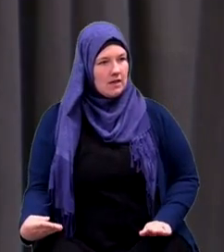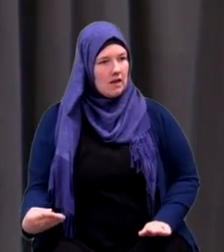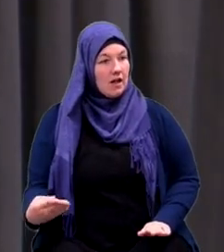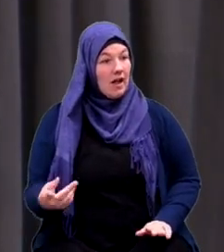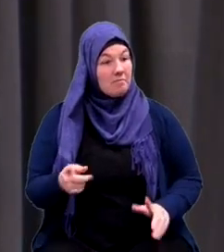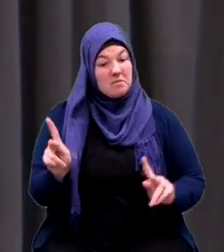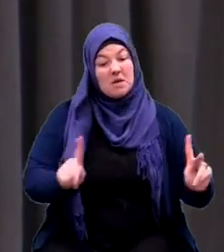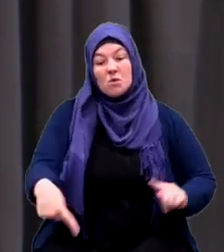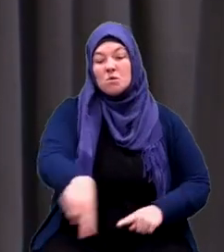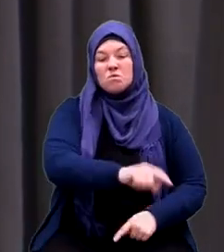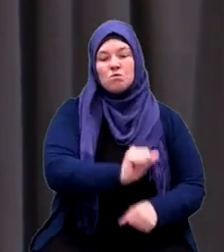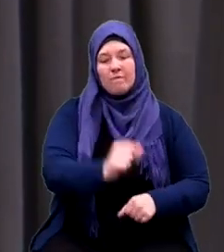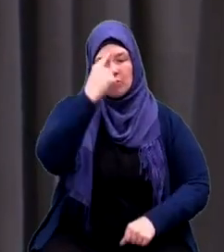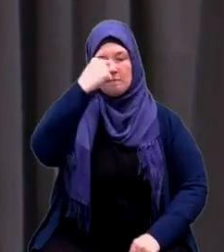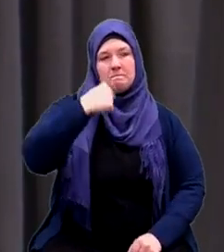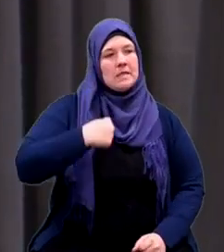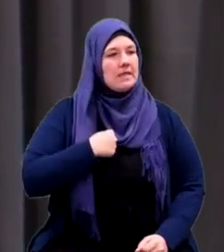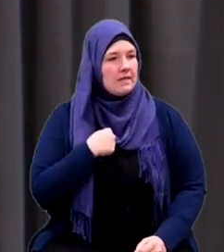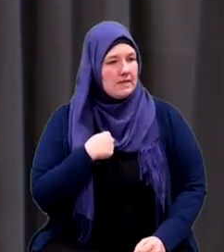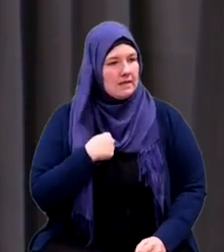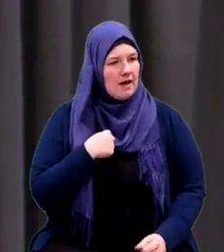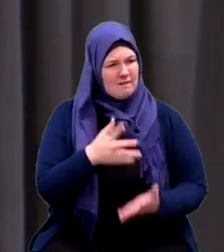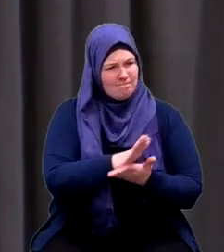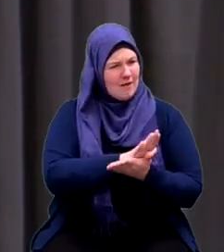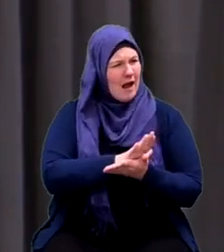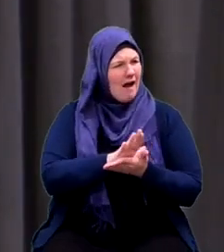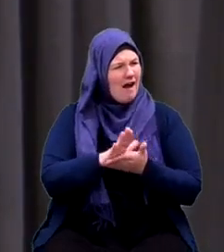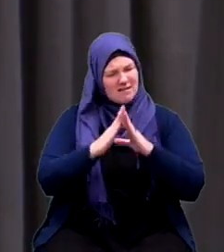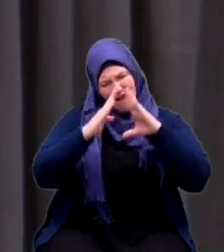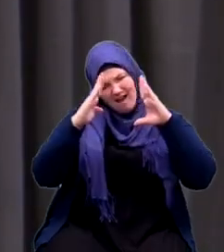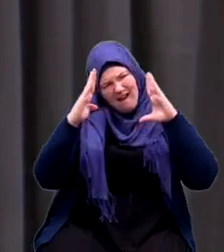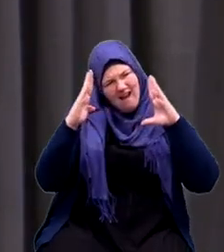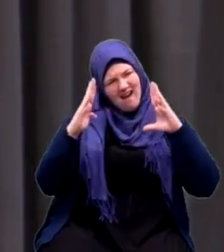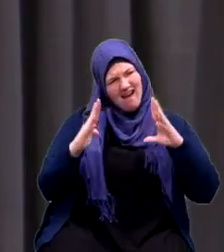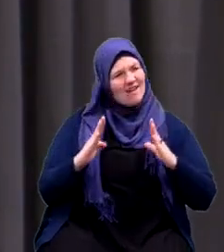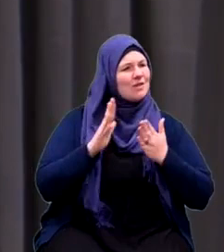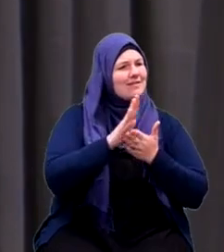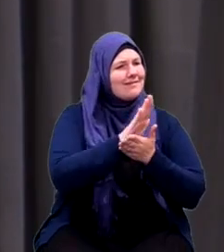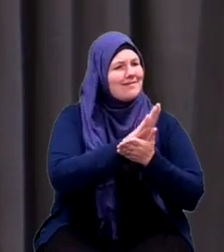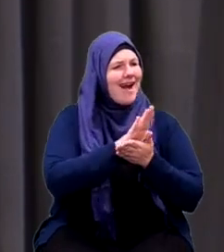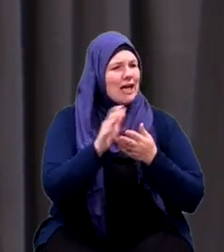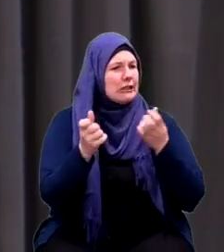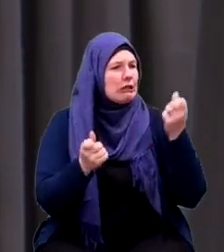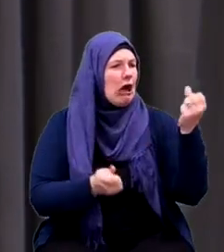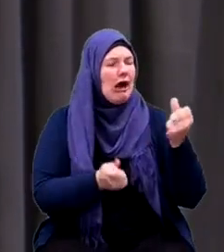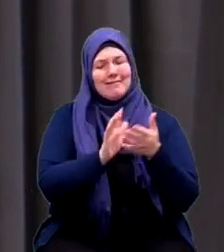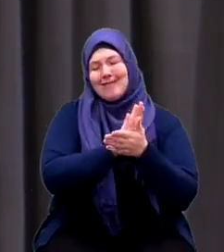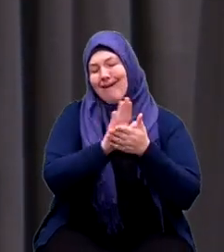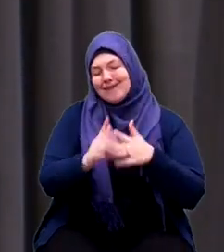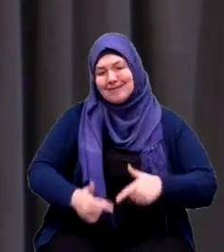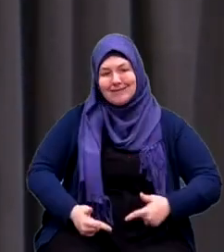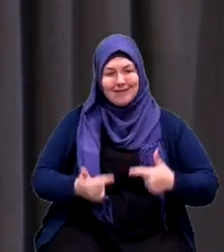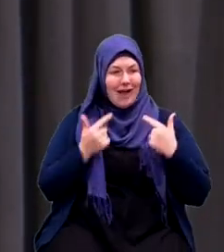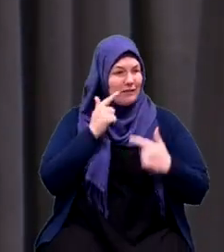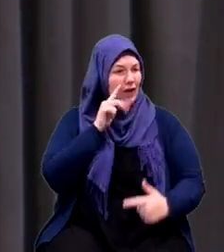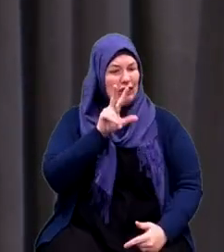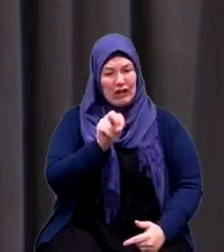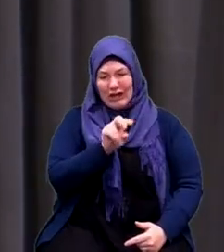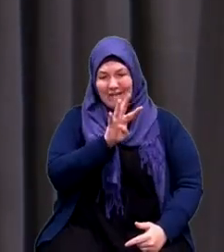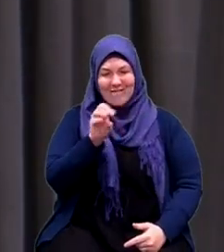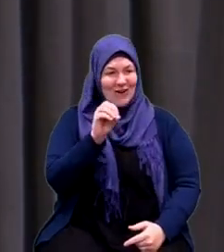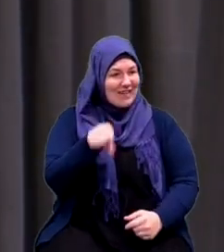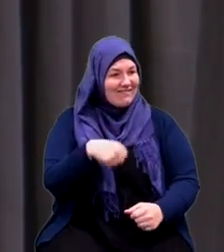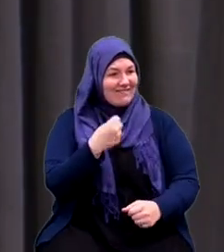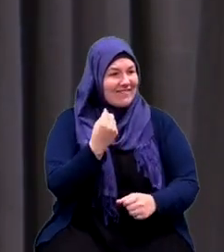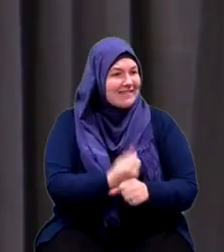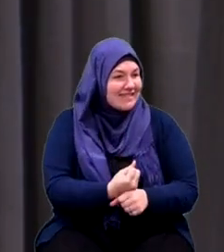are taken for granted. They have a nice ride for 30, 40, 50 years. They never